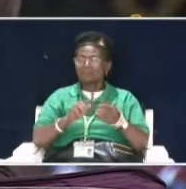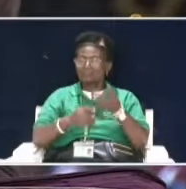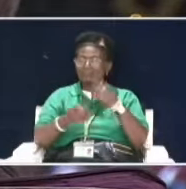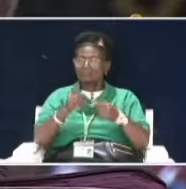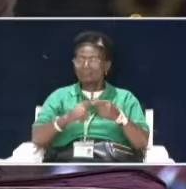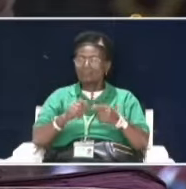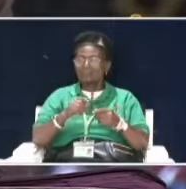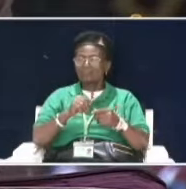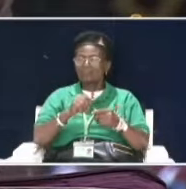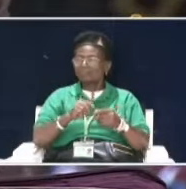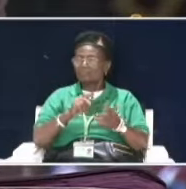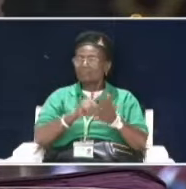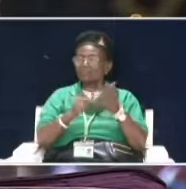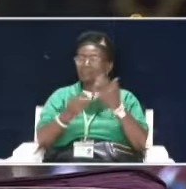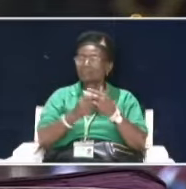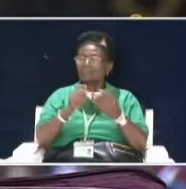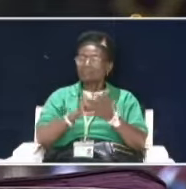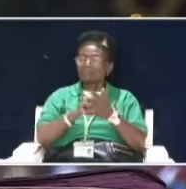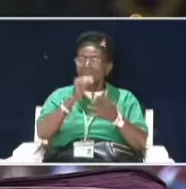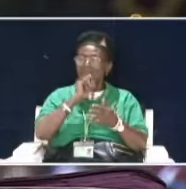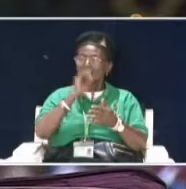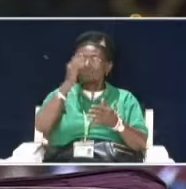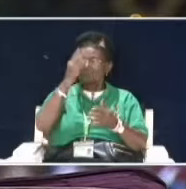That's when I took the matter to the Lord in prayer.